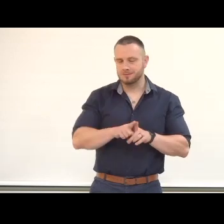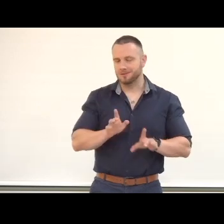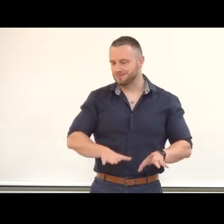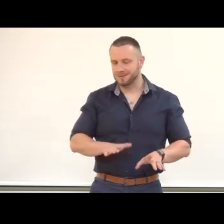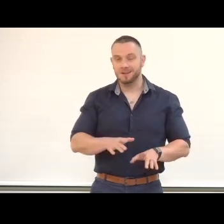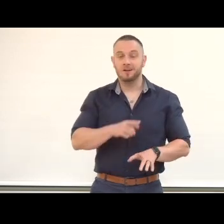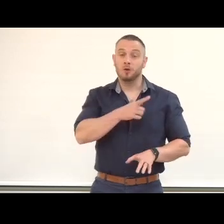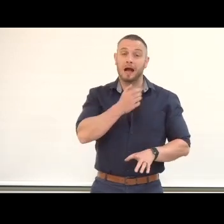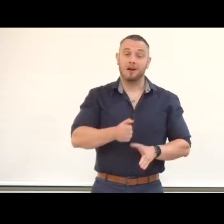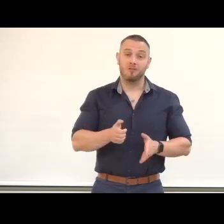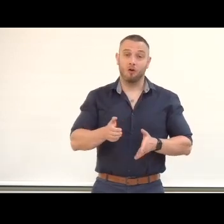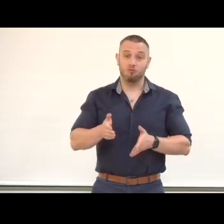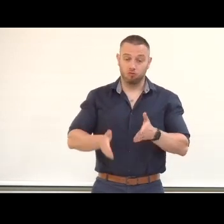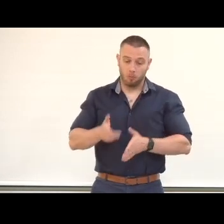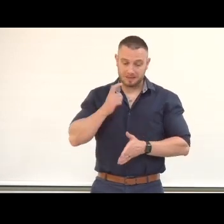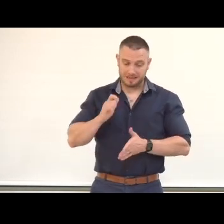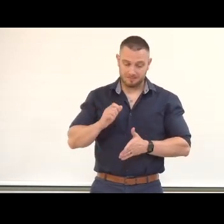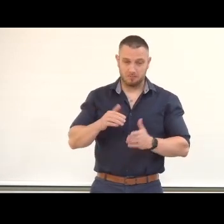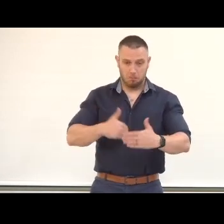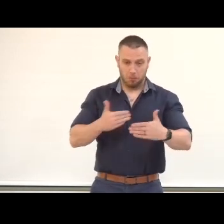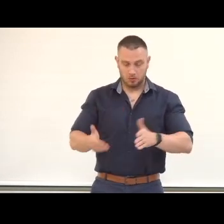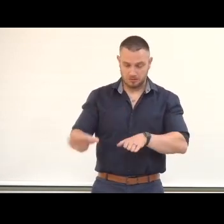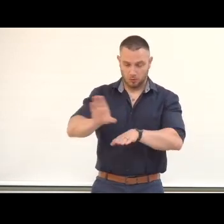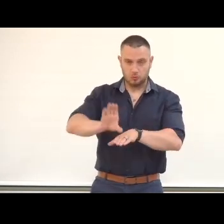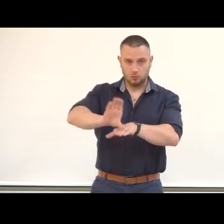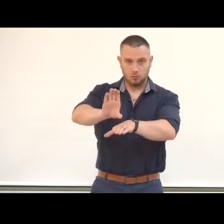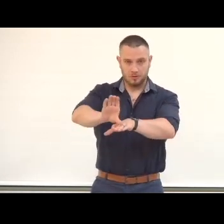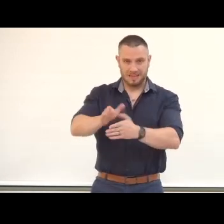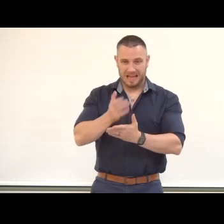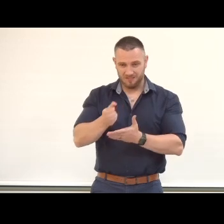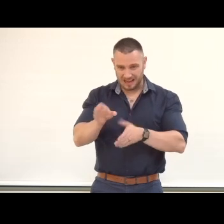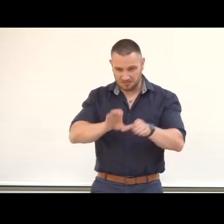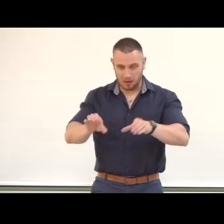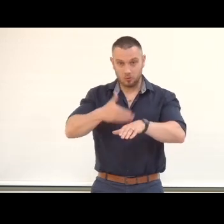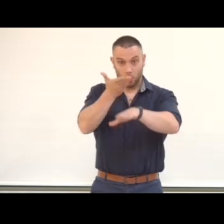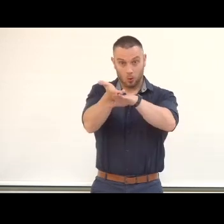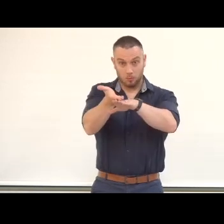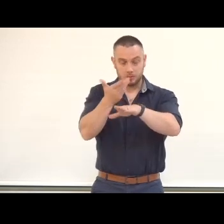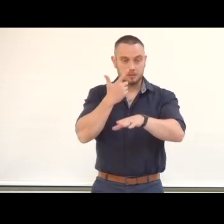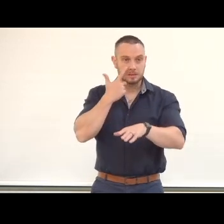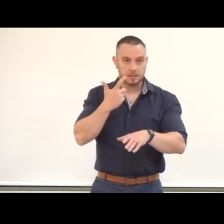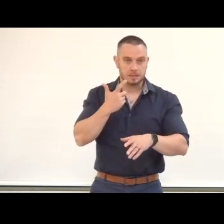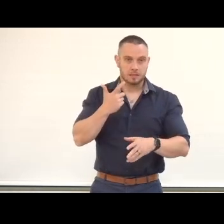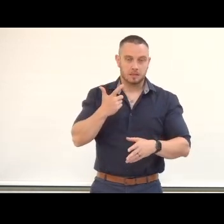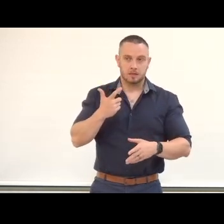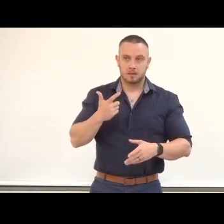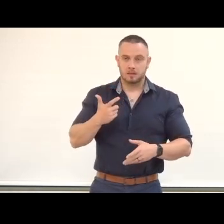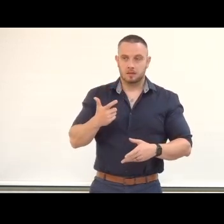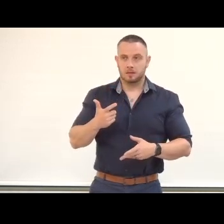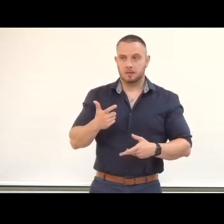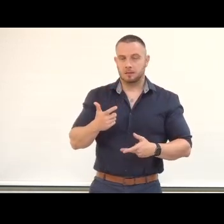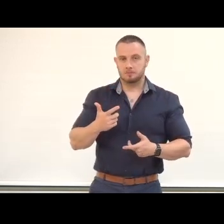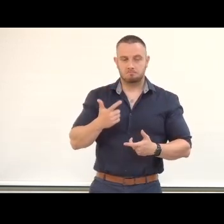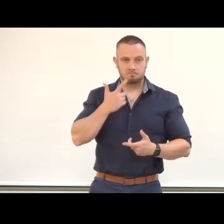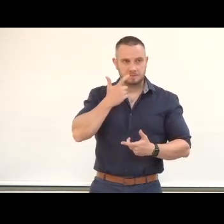point is you have a rover that can carry some boxes for you, that has some experiments on top of it, that can Raman